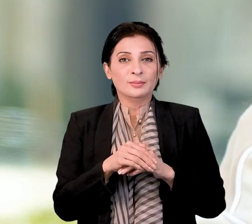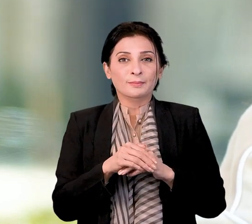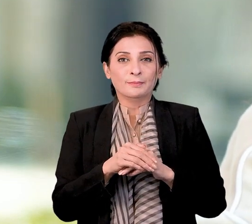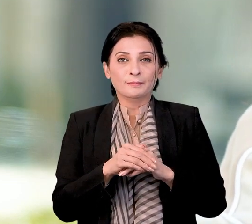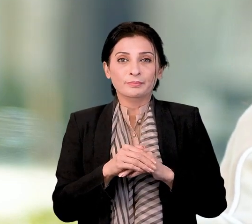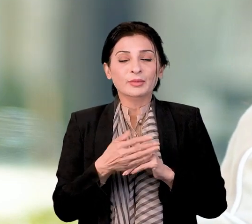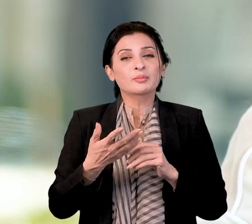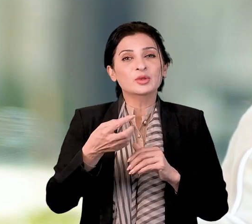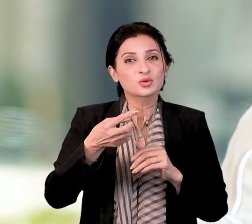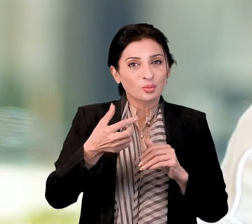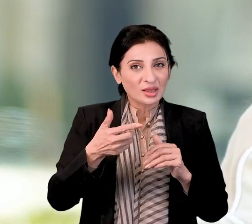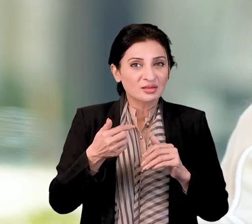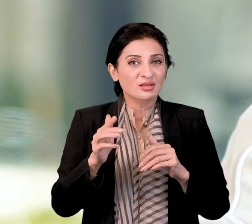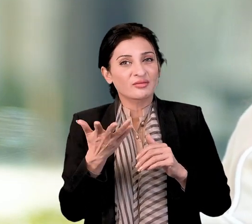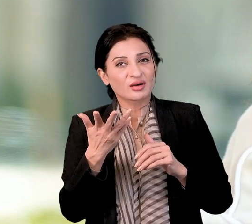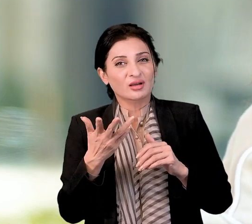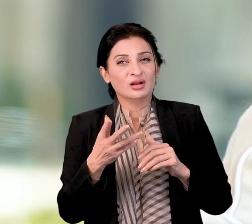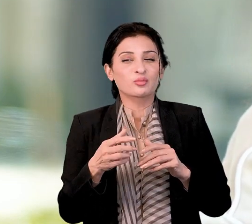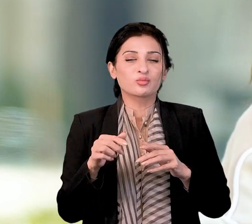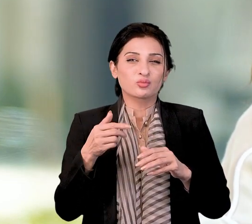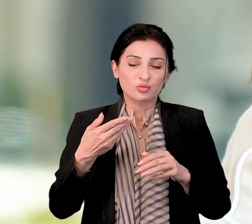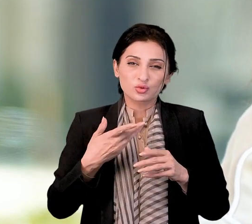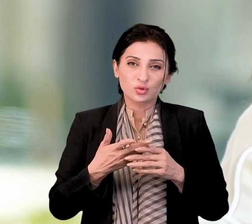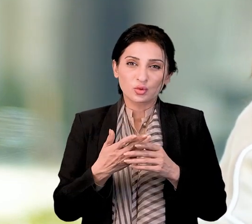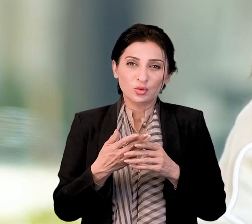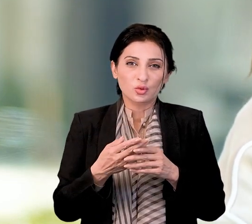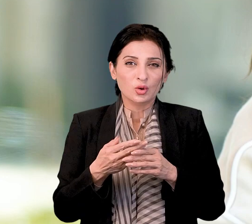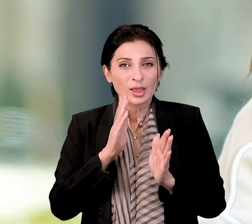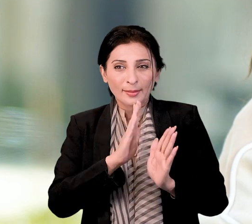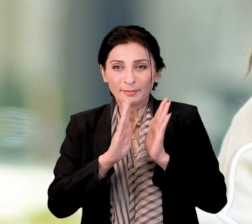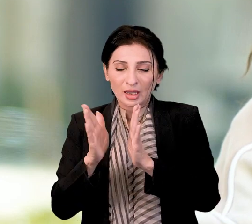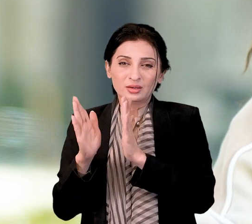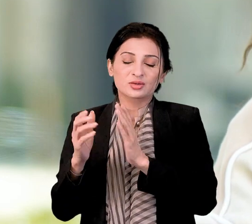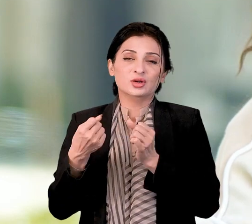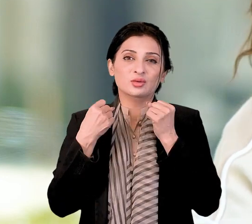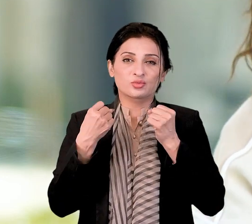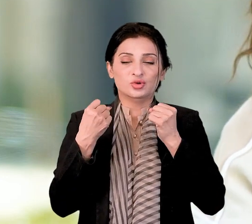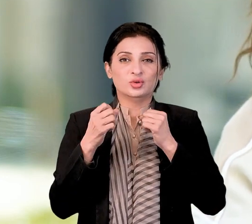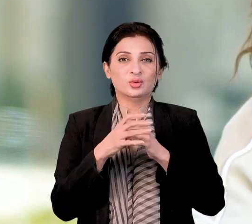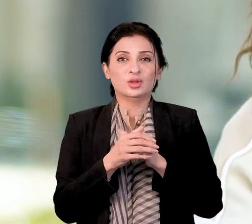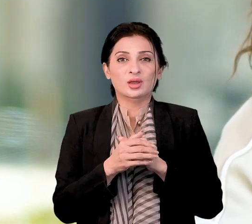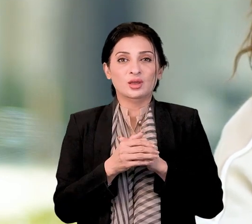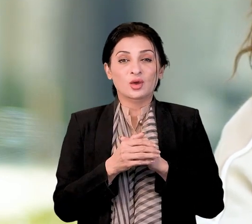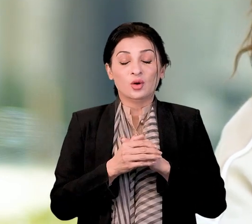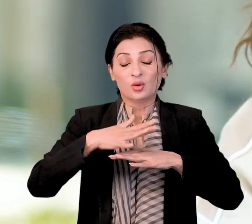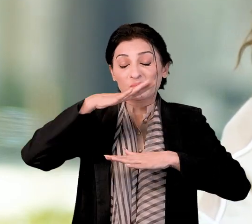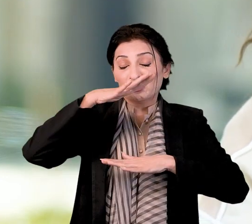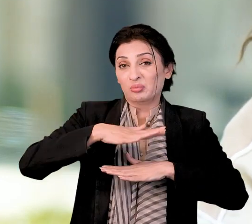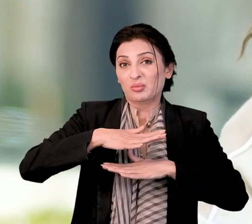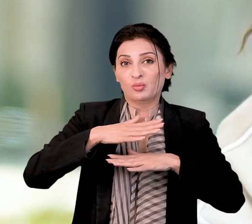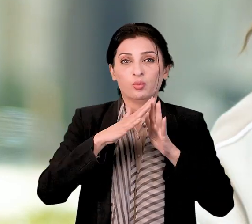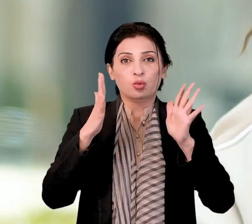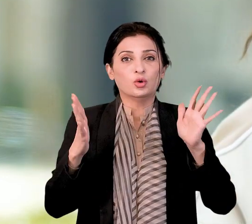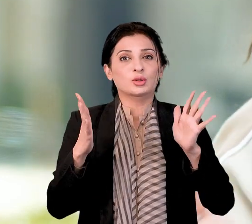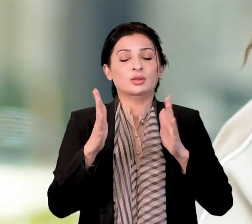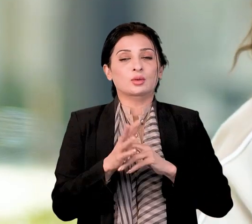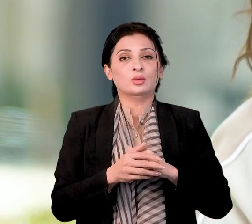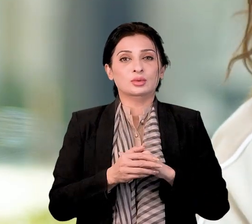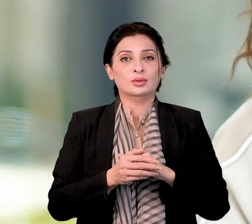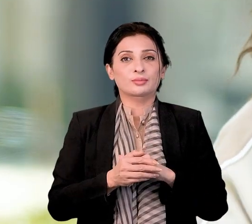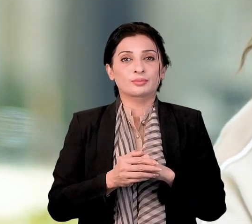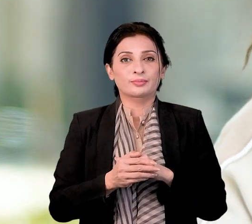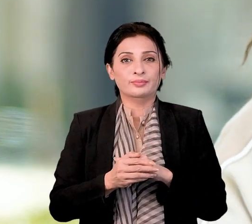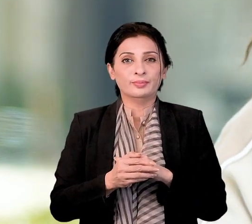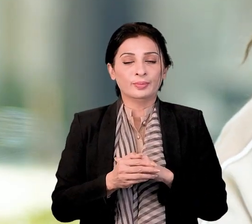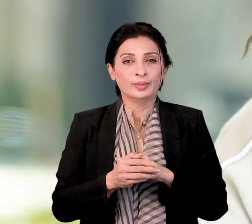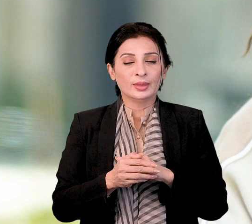a lot of restaurateurs. However, my struggle was that